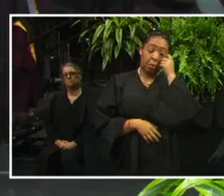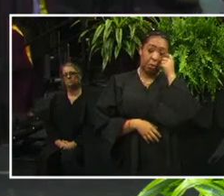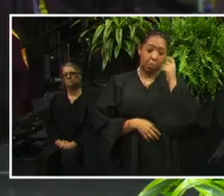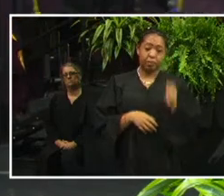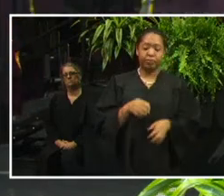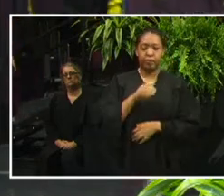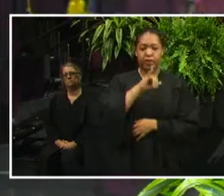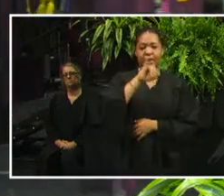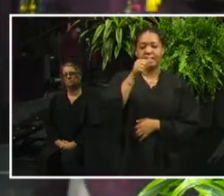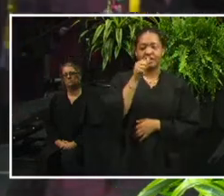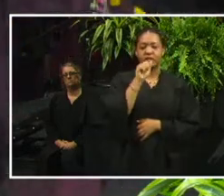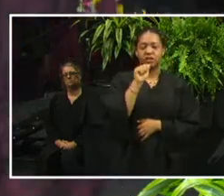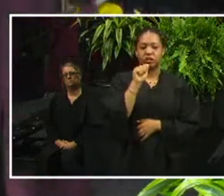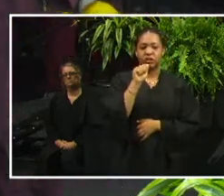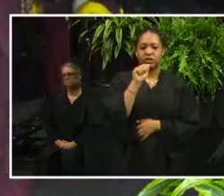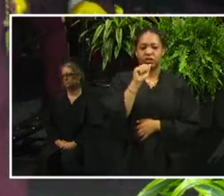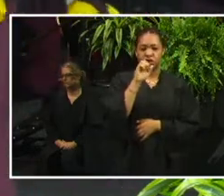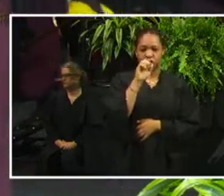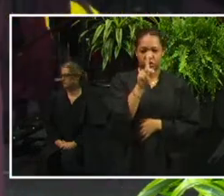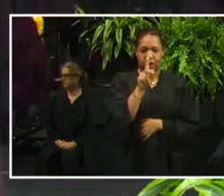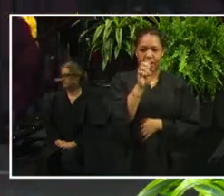Jake Edward Anthony Ruiz.